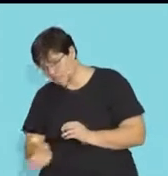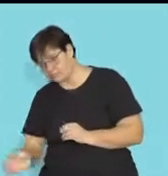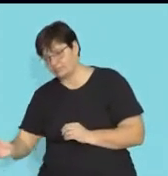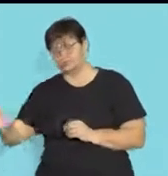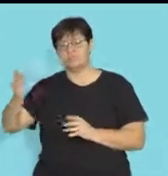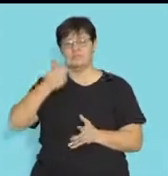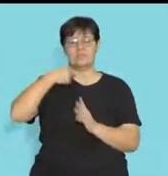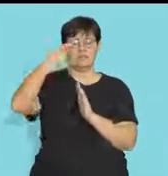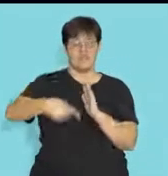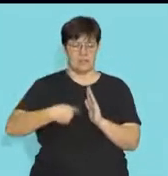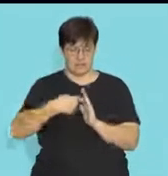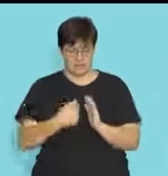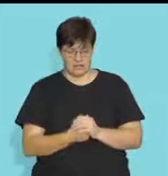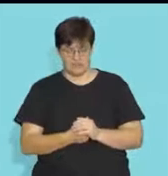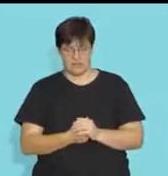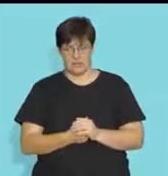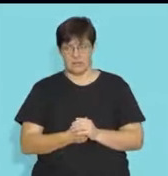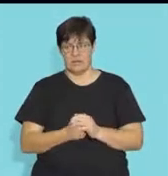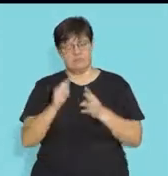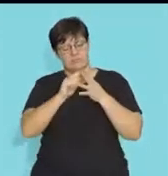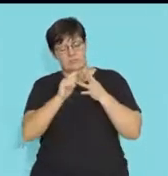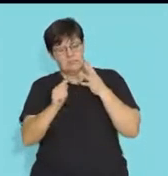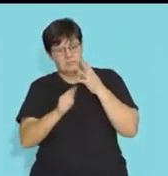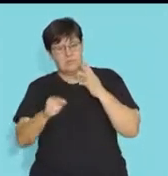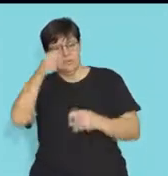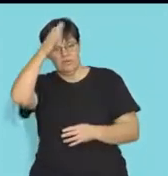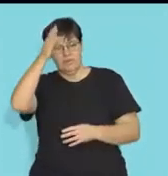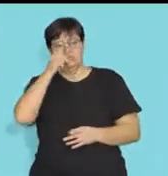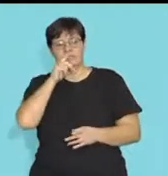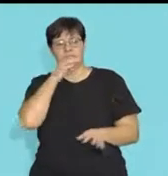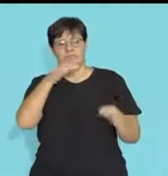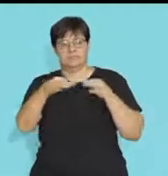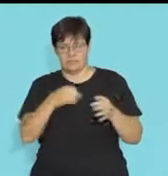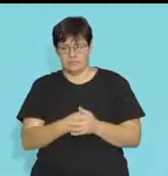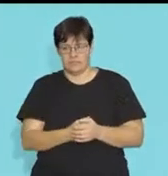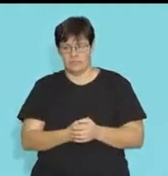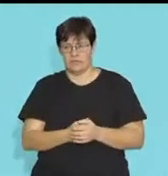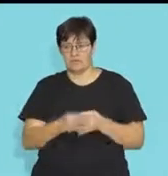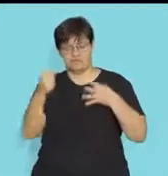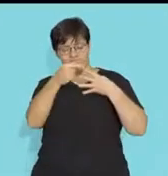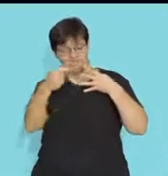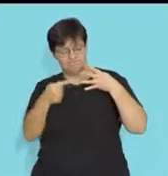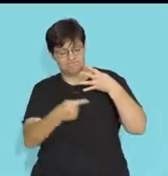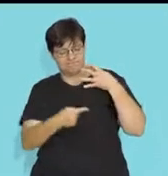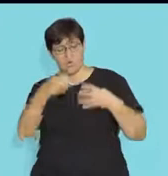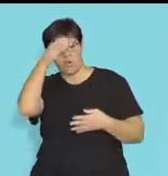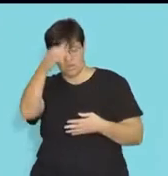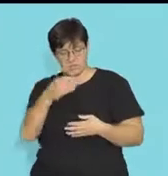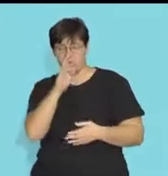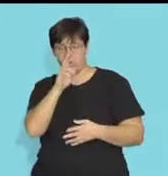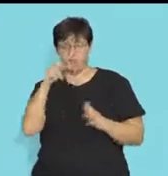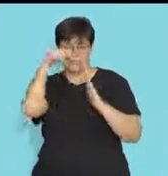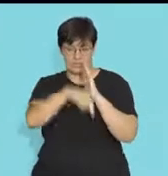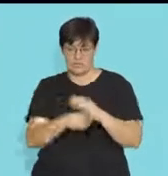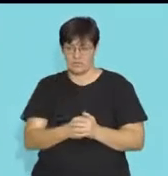then continue in the cycle. So guys, there's a whole list of concepts that we need to unpack. The following concepts are going to be concepts that we're going to